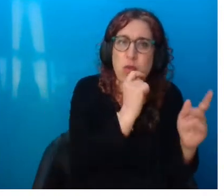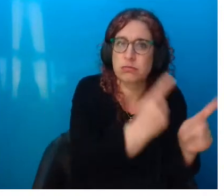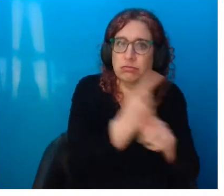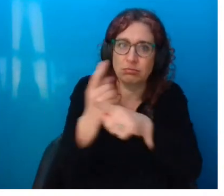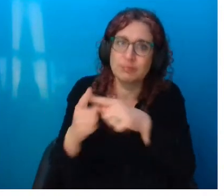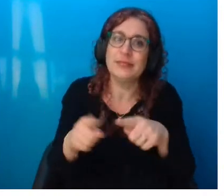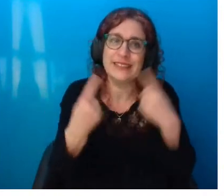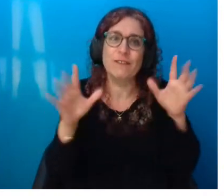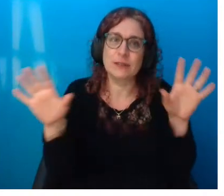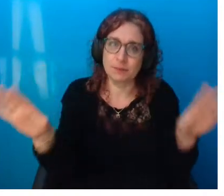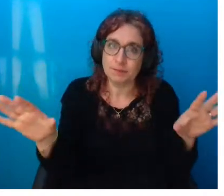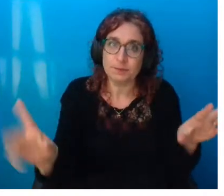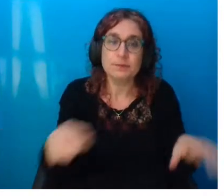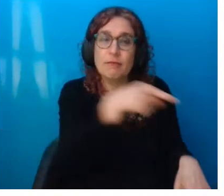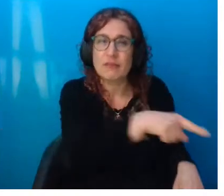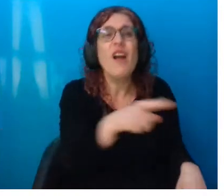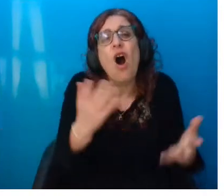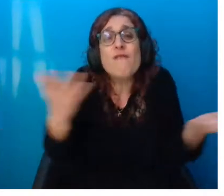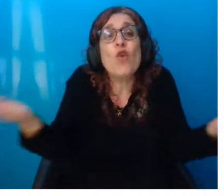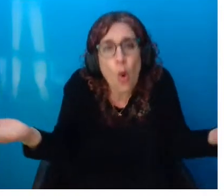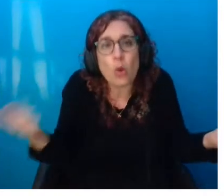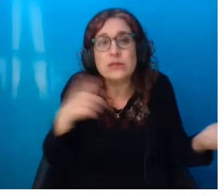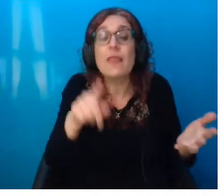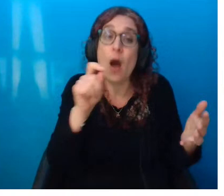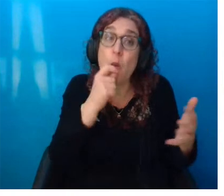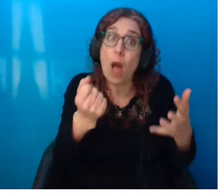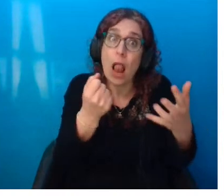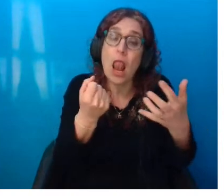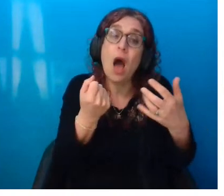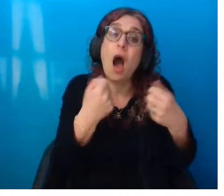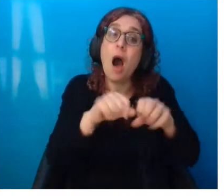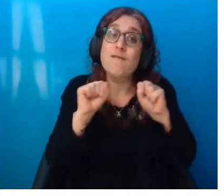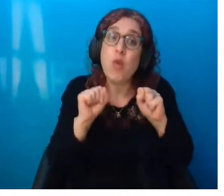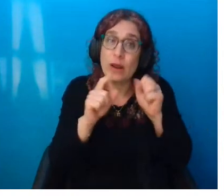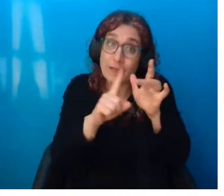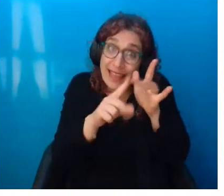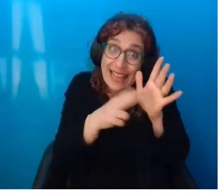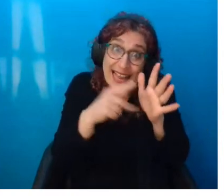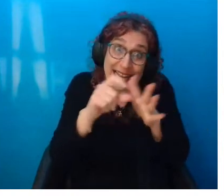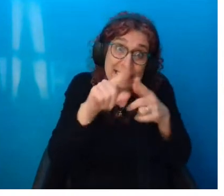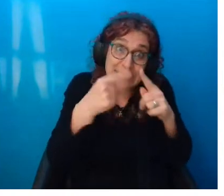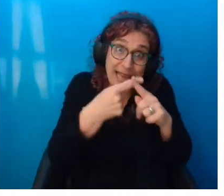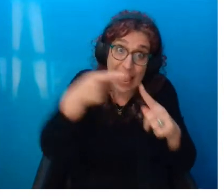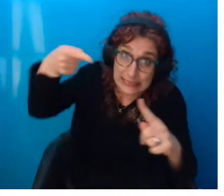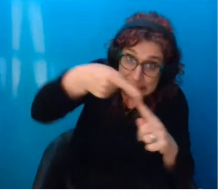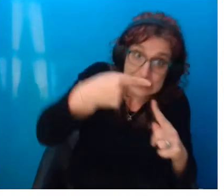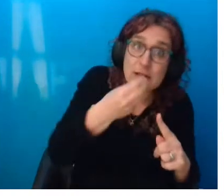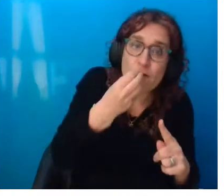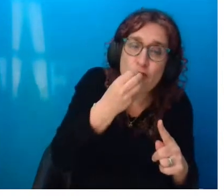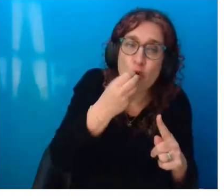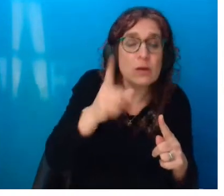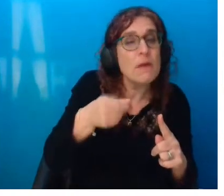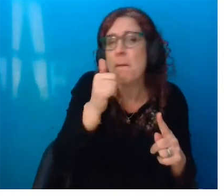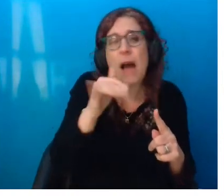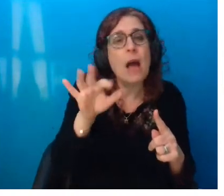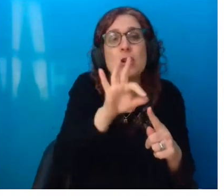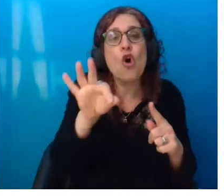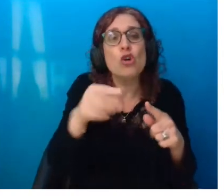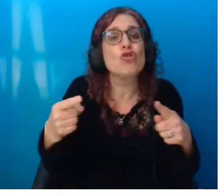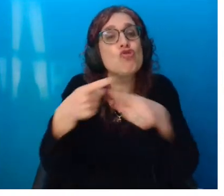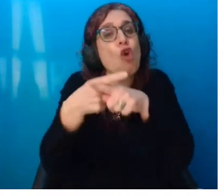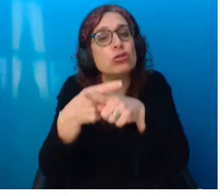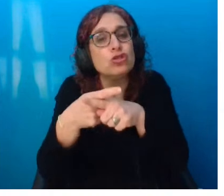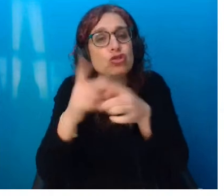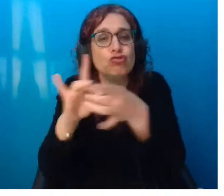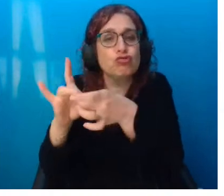and they may or may not be avoiding cross-reactive foods. So for instance, with severe nut allergy, in general, we are going to, on